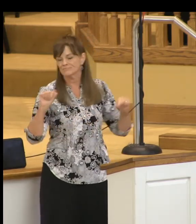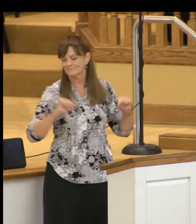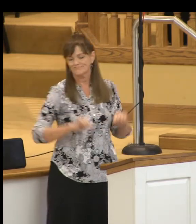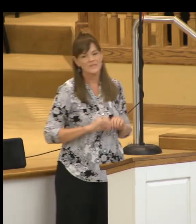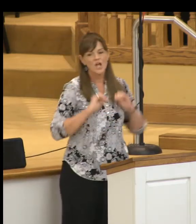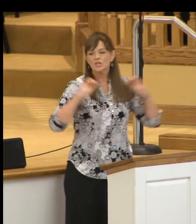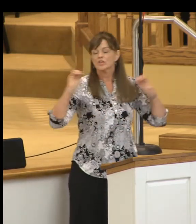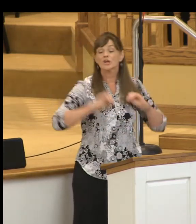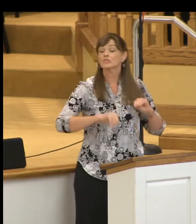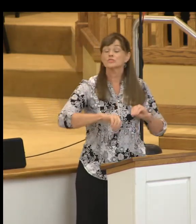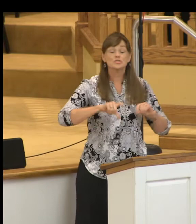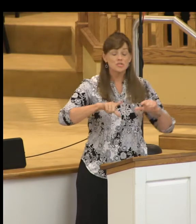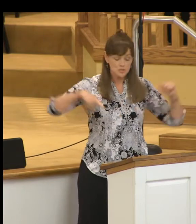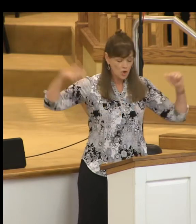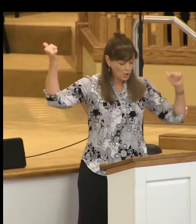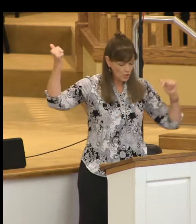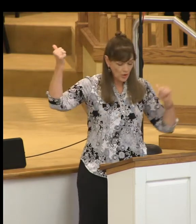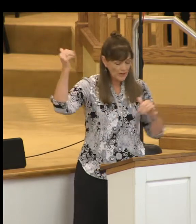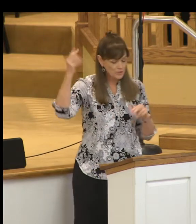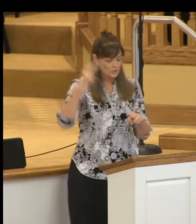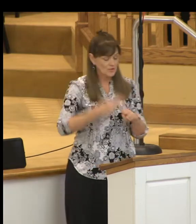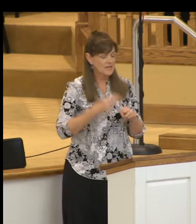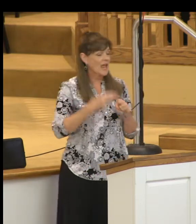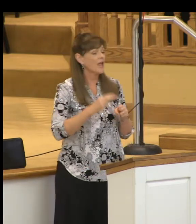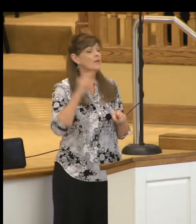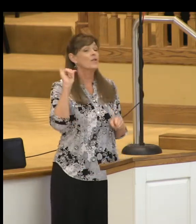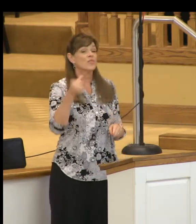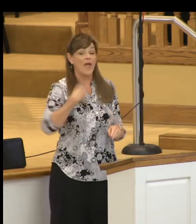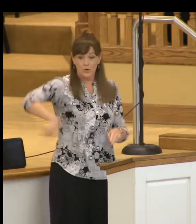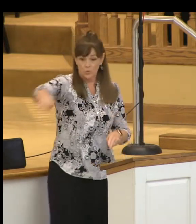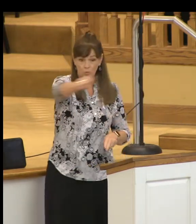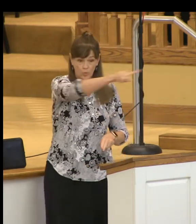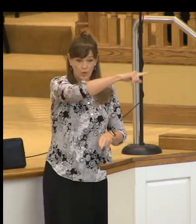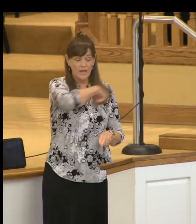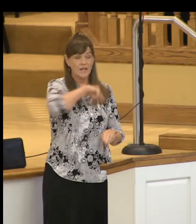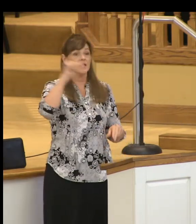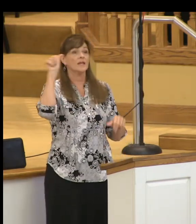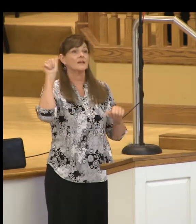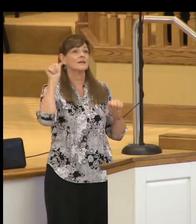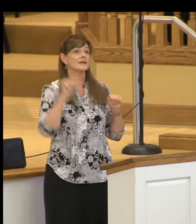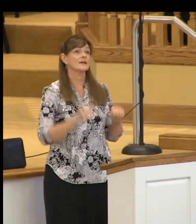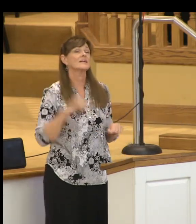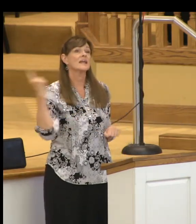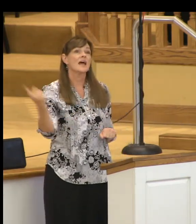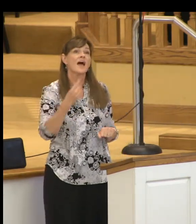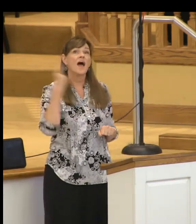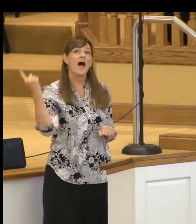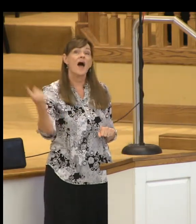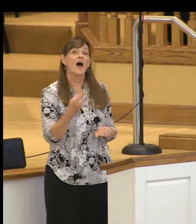captive. There is no greater name that we could ever